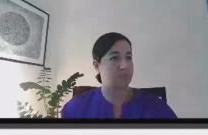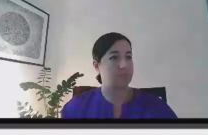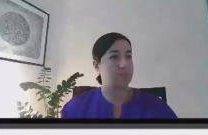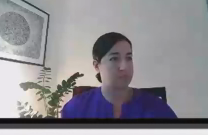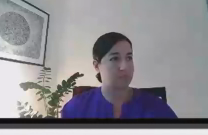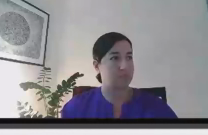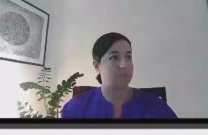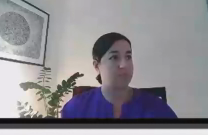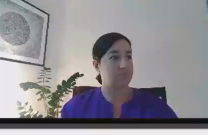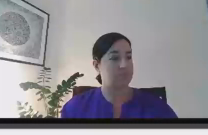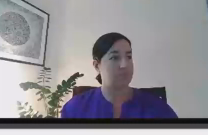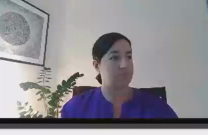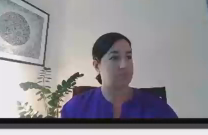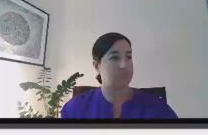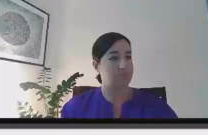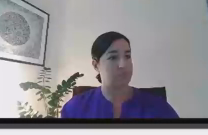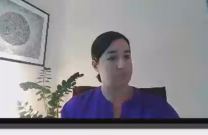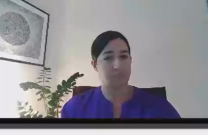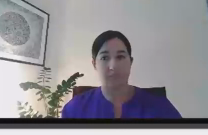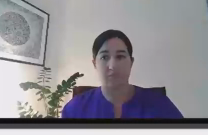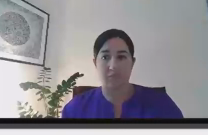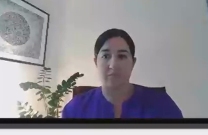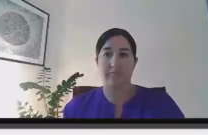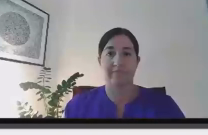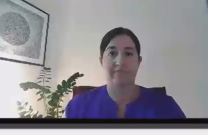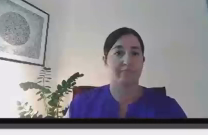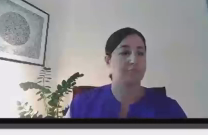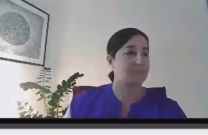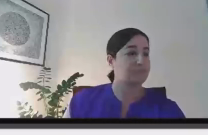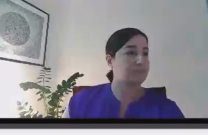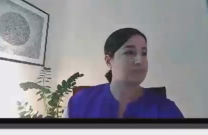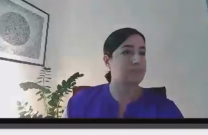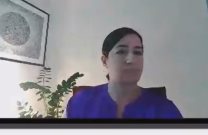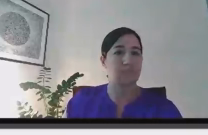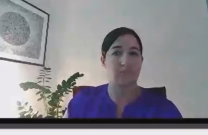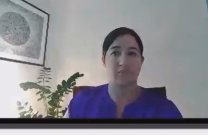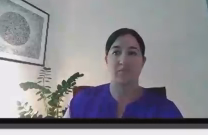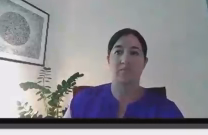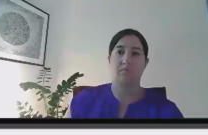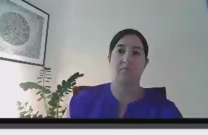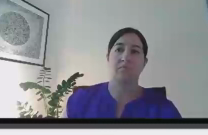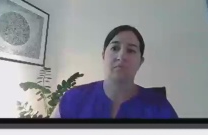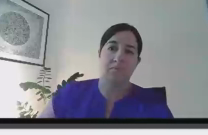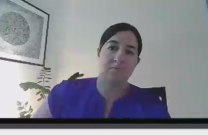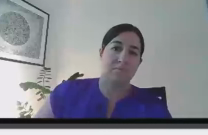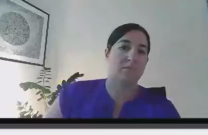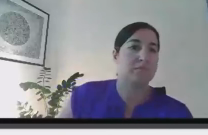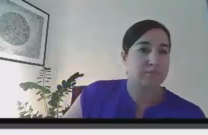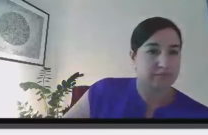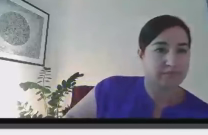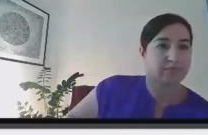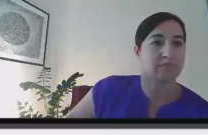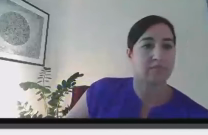go forward, Sophia. So we're going to start up on Lowry. This is Lowry kind of over on the western